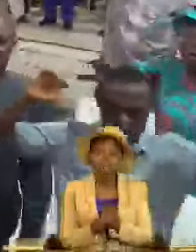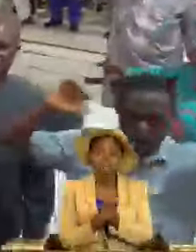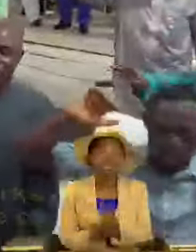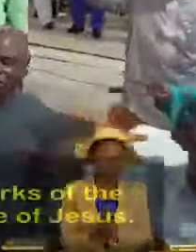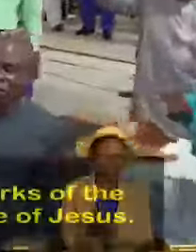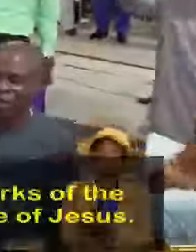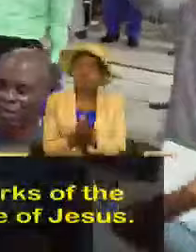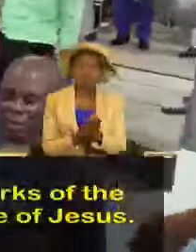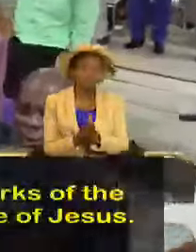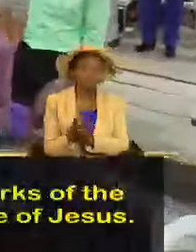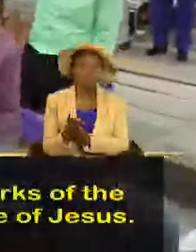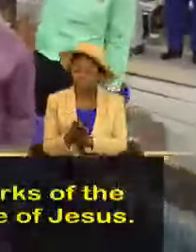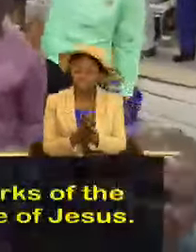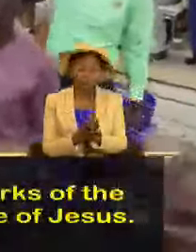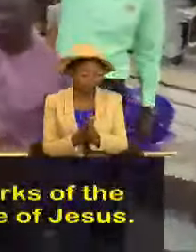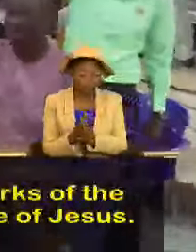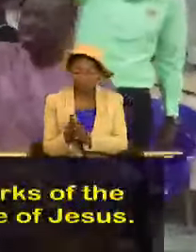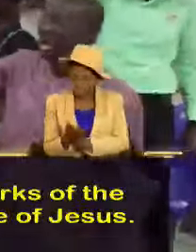Jesus